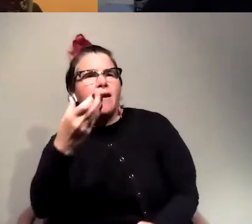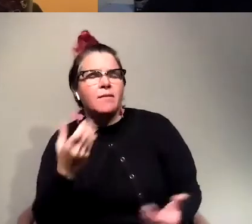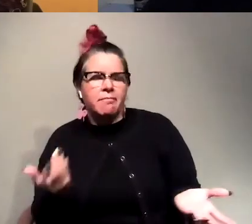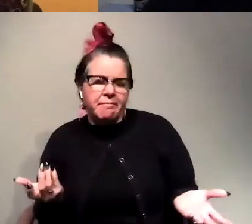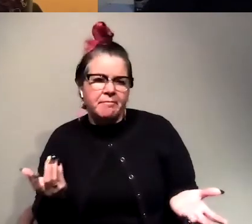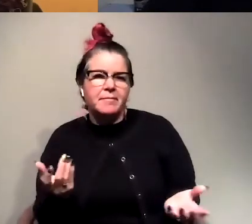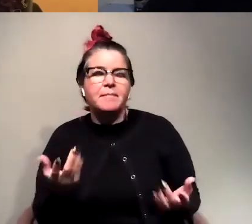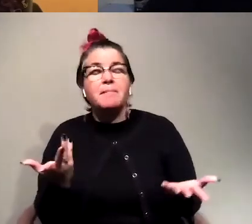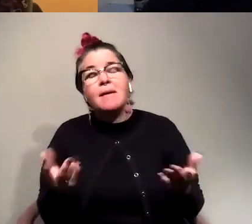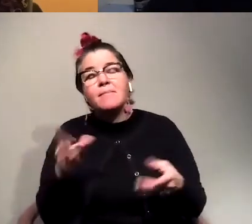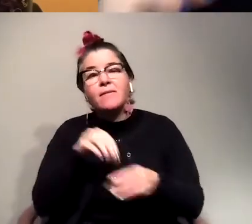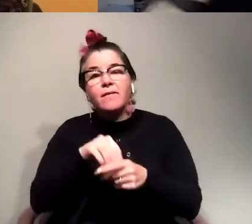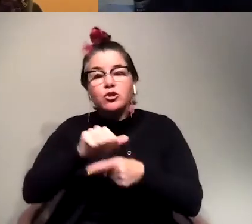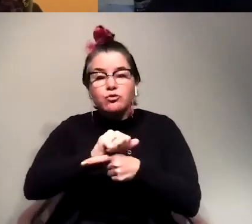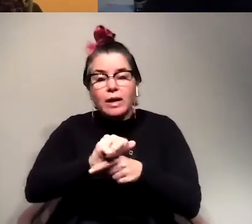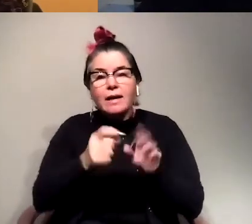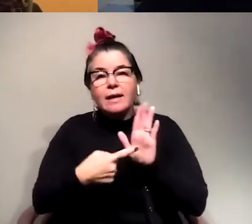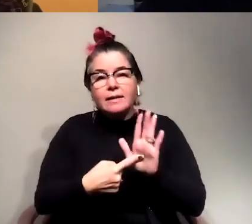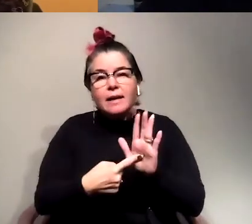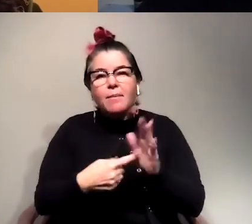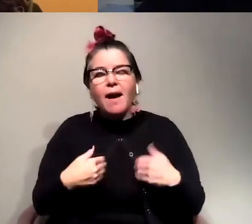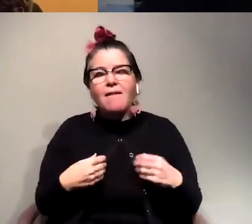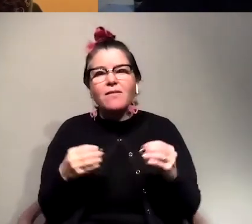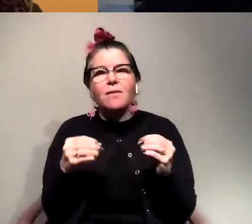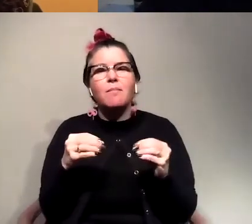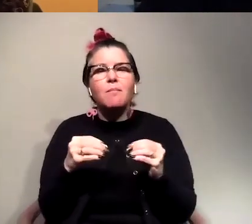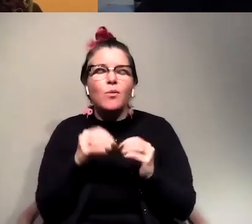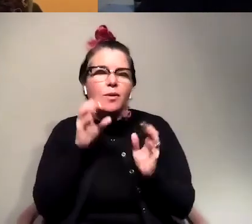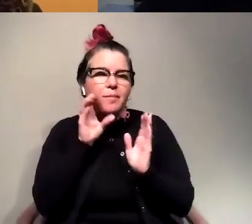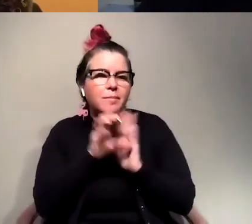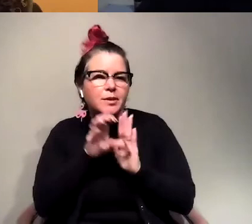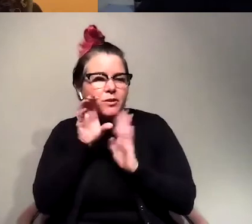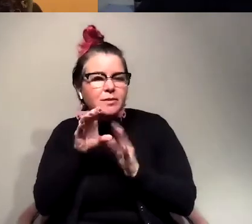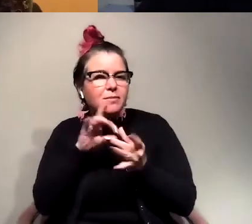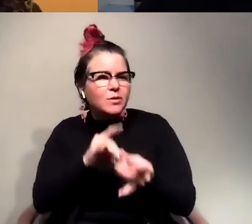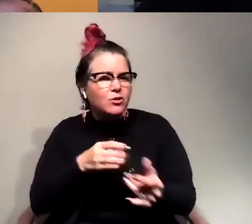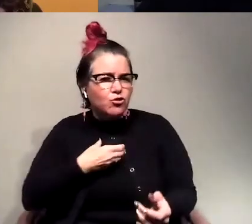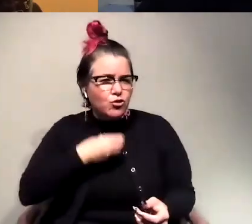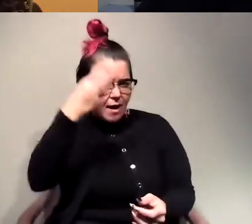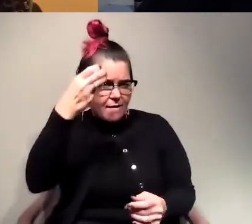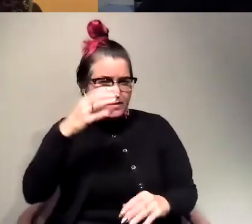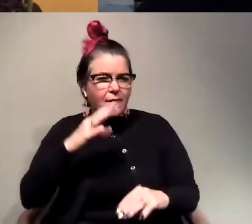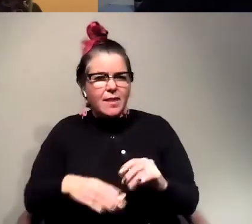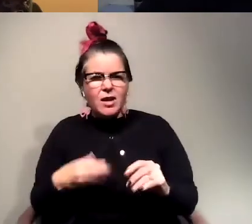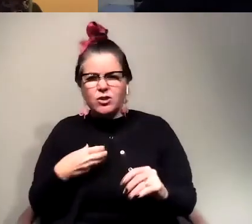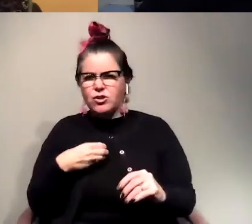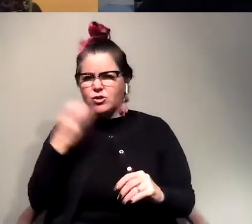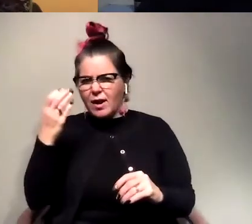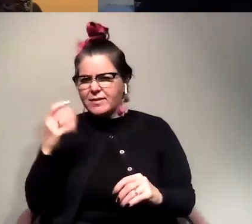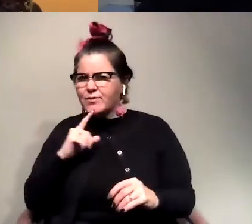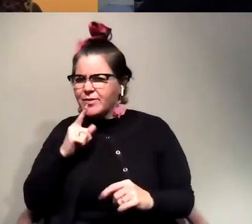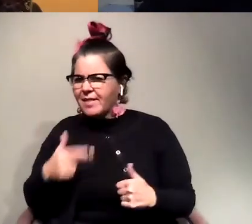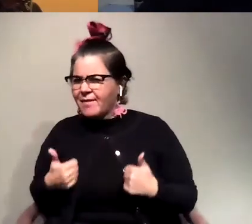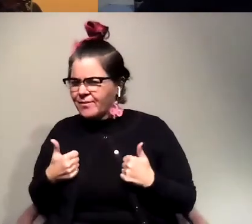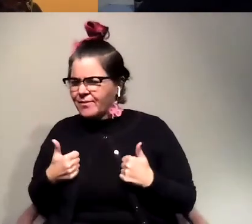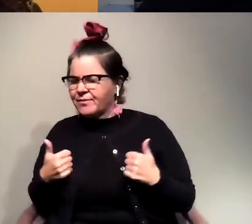the training examples, there's a lot more pictures with giraffes in them than there are giraffes in real life, really.